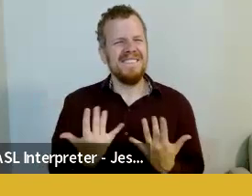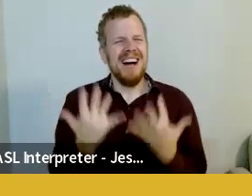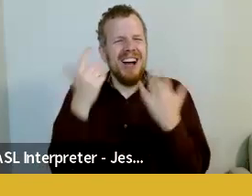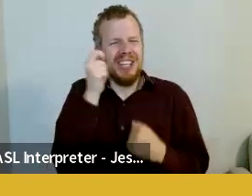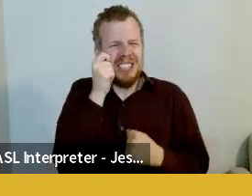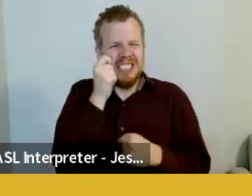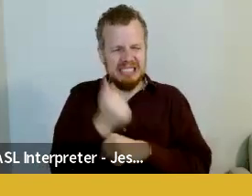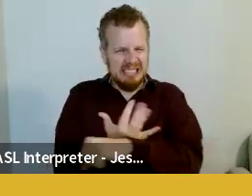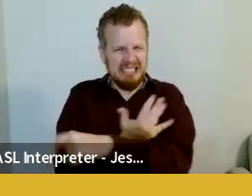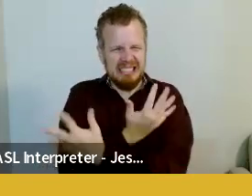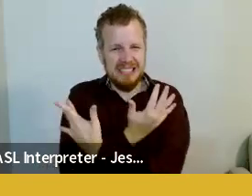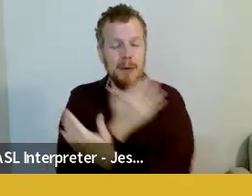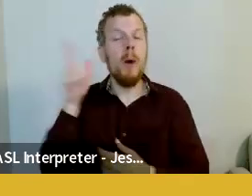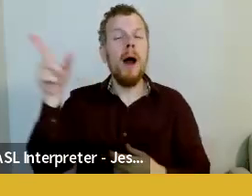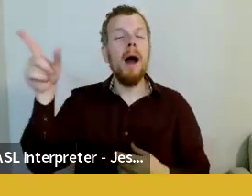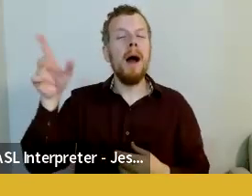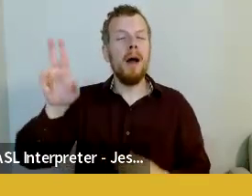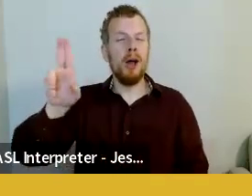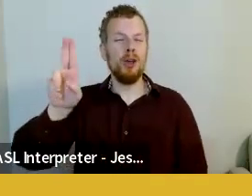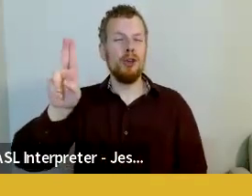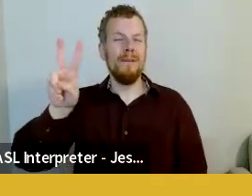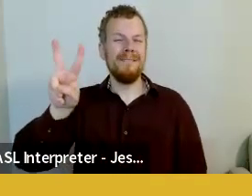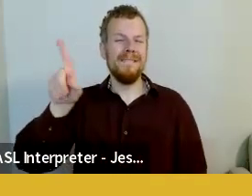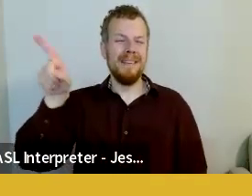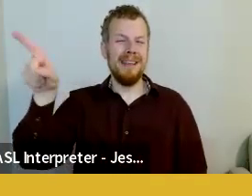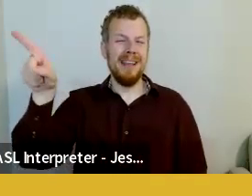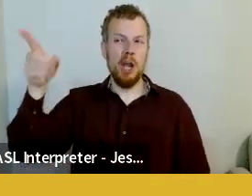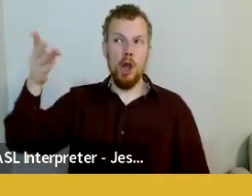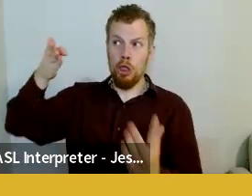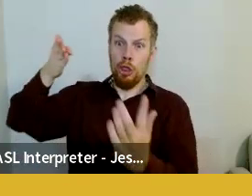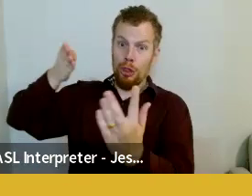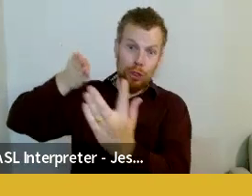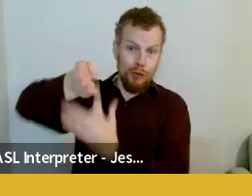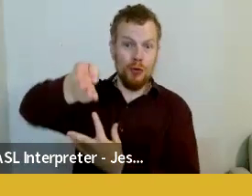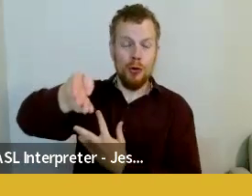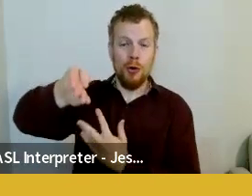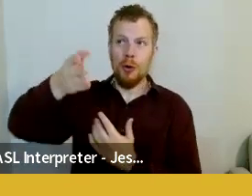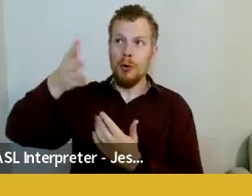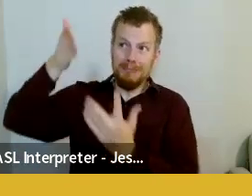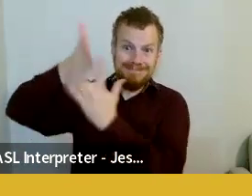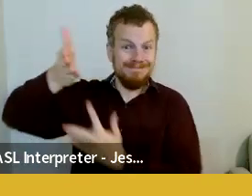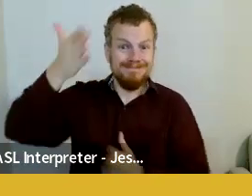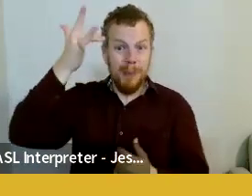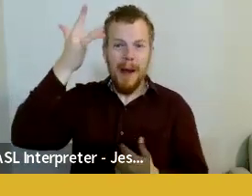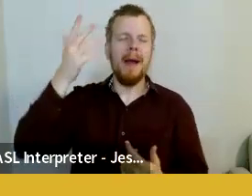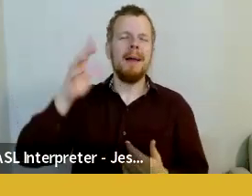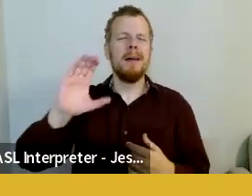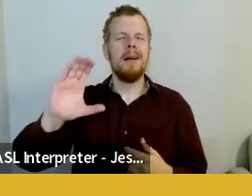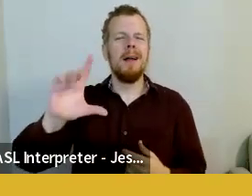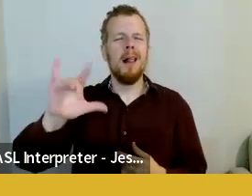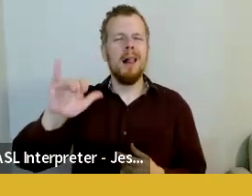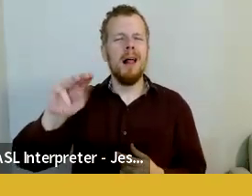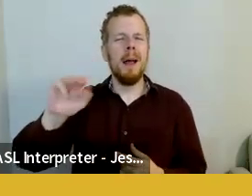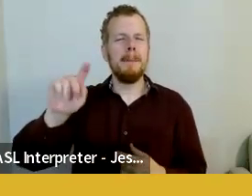So UV rays are stronger now due to climate change. So we want to protect our skin more